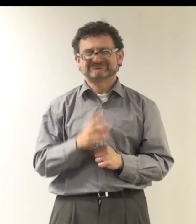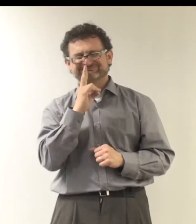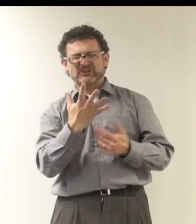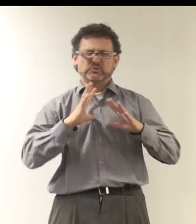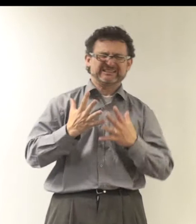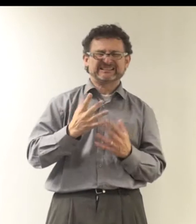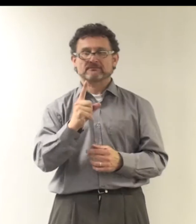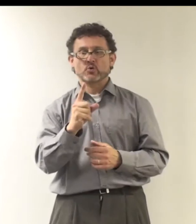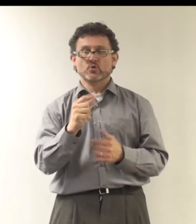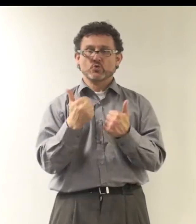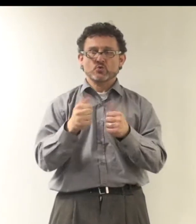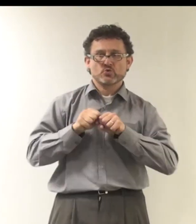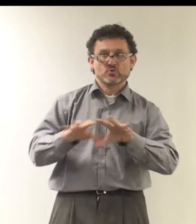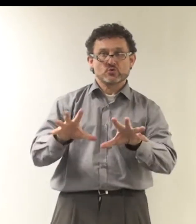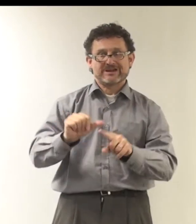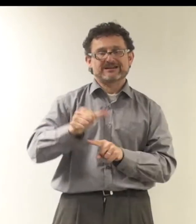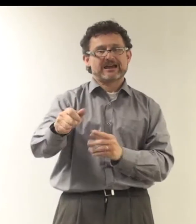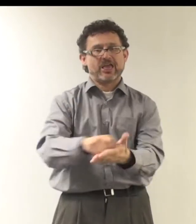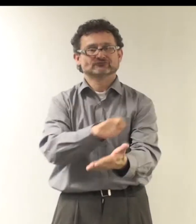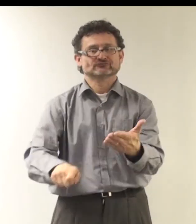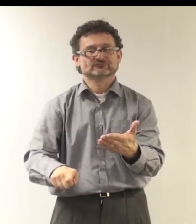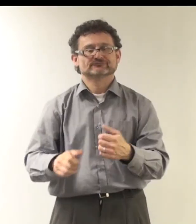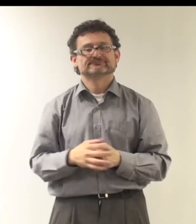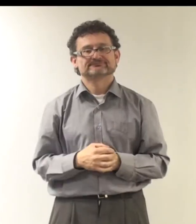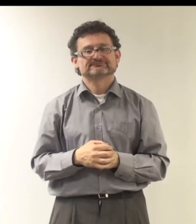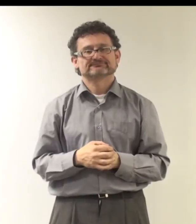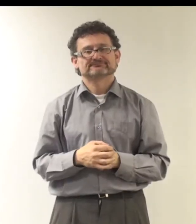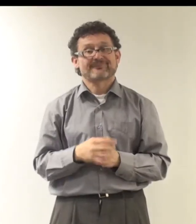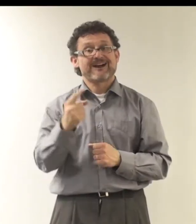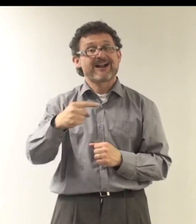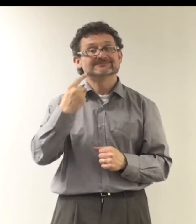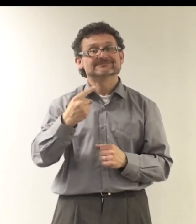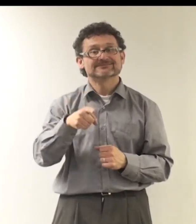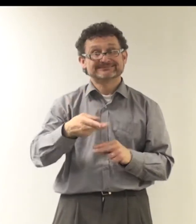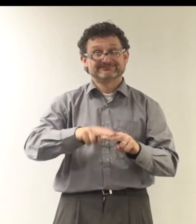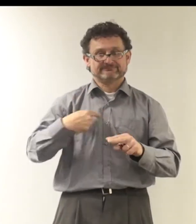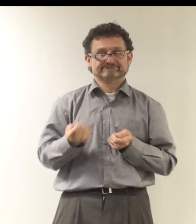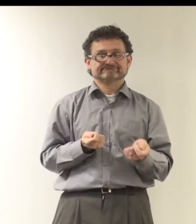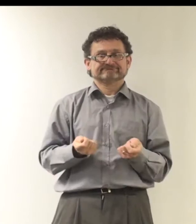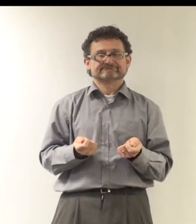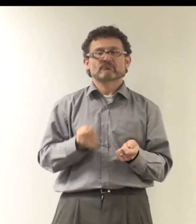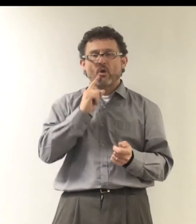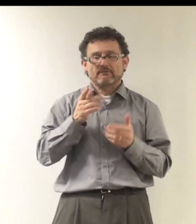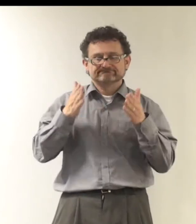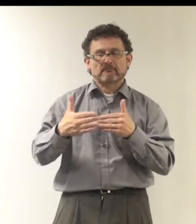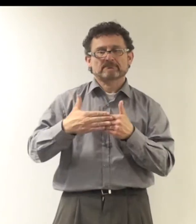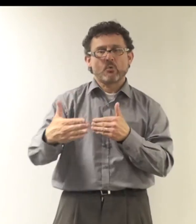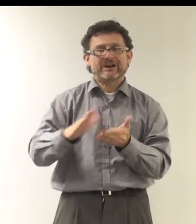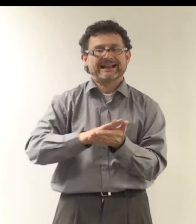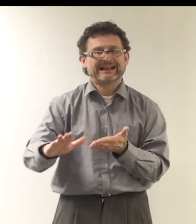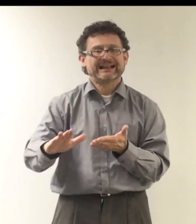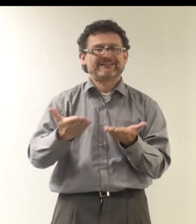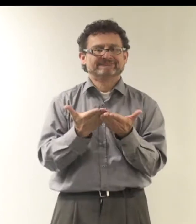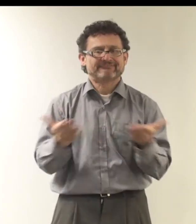A gain of just one seat at the Liberal Democrats' expense would mean that we actually overtake them on the London Assembly. That